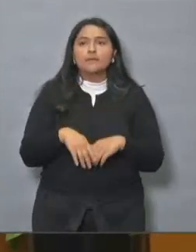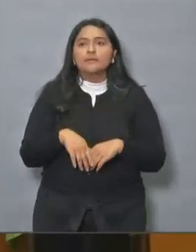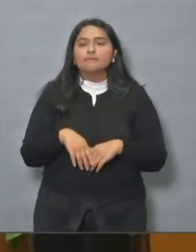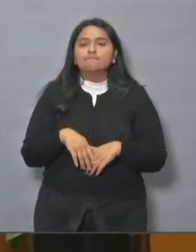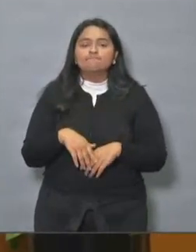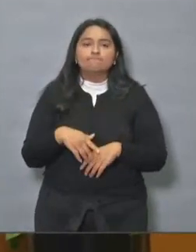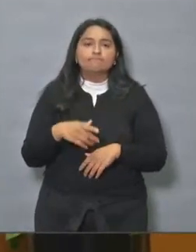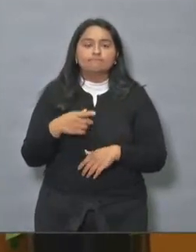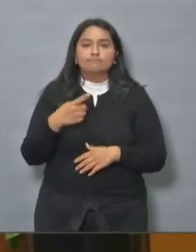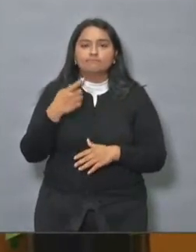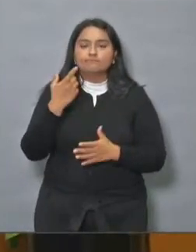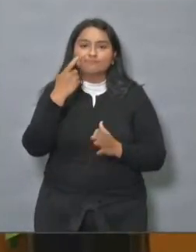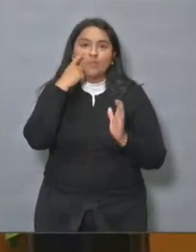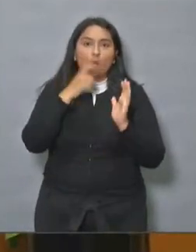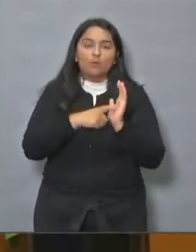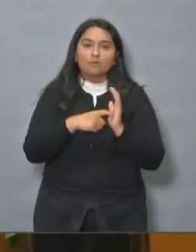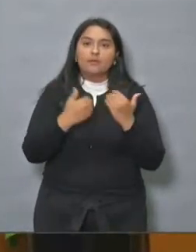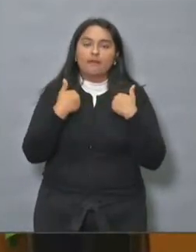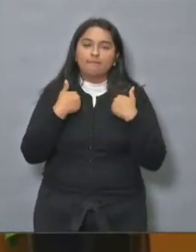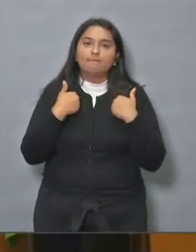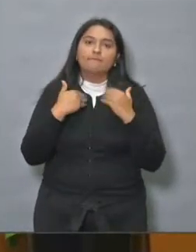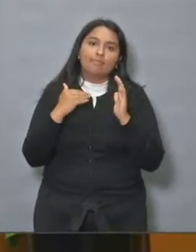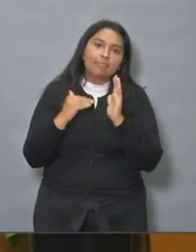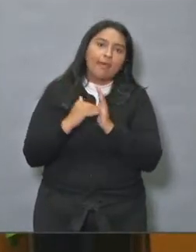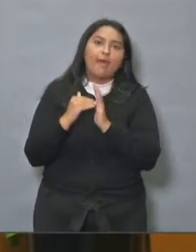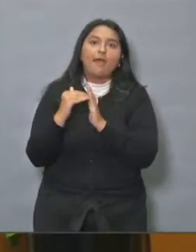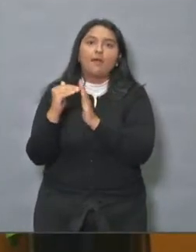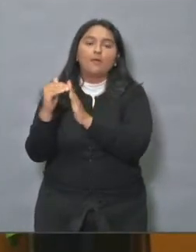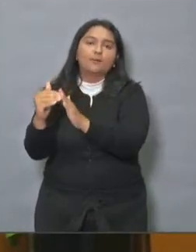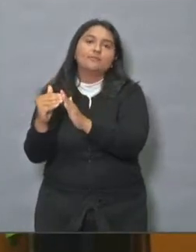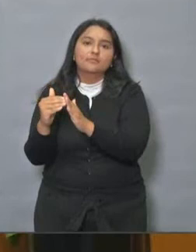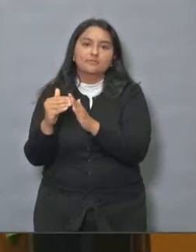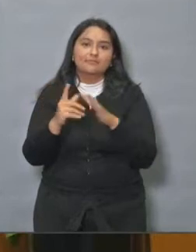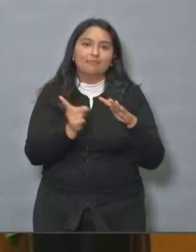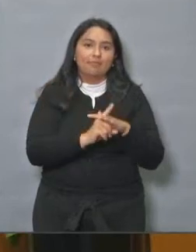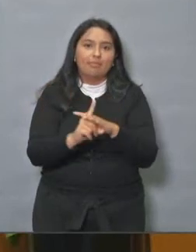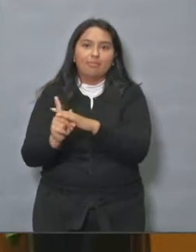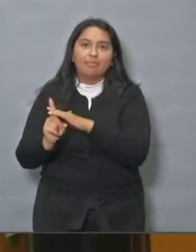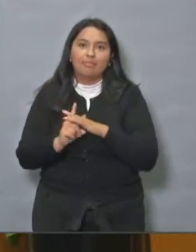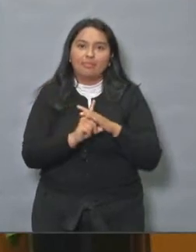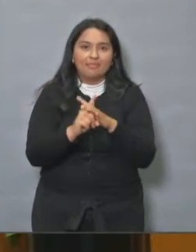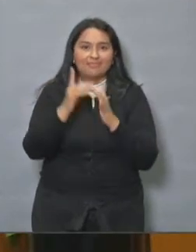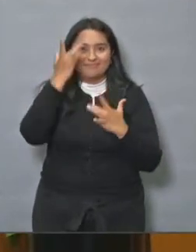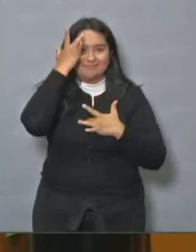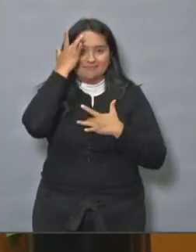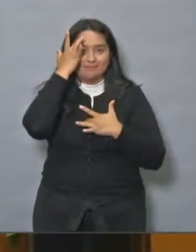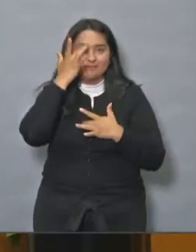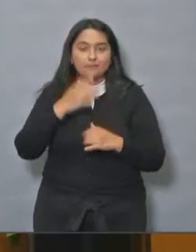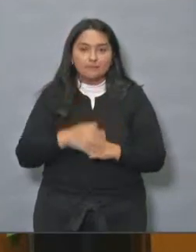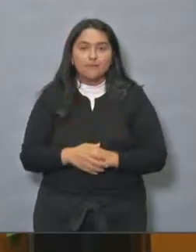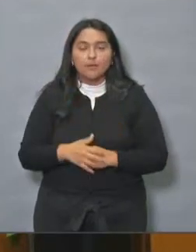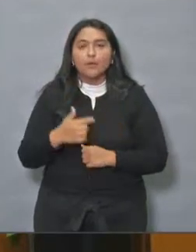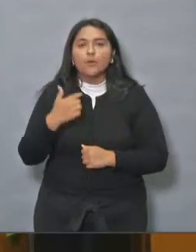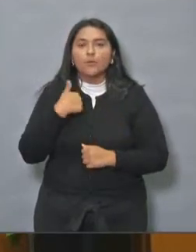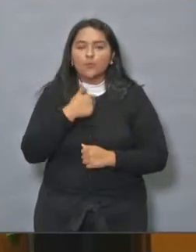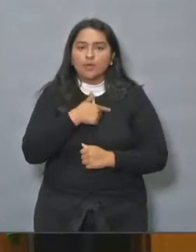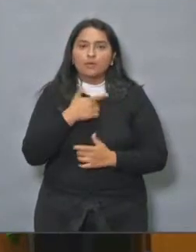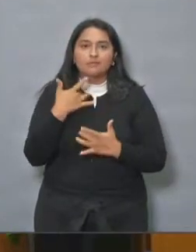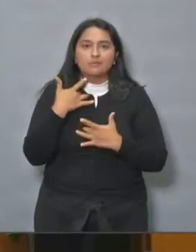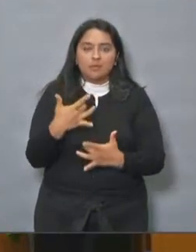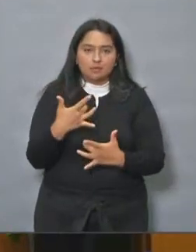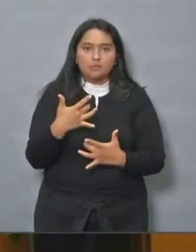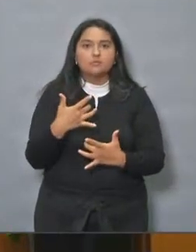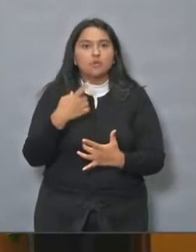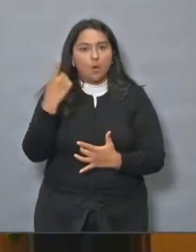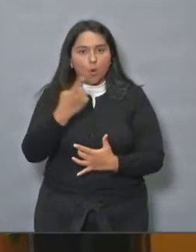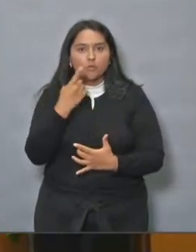as I noted, we have thousands and thousands and thousands of cases. We do contact tracing for everybody who we